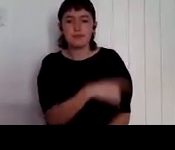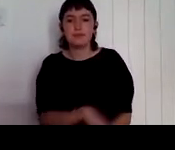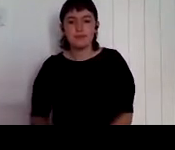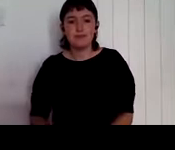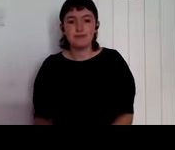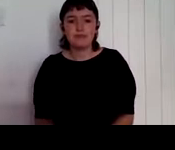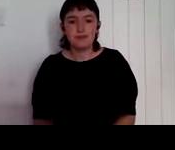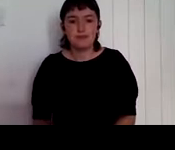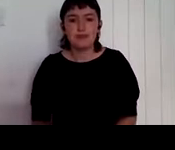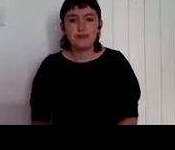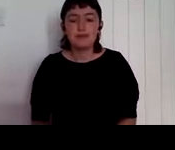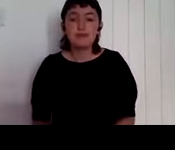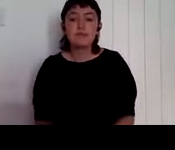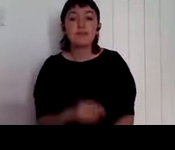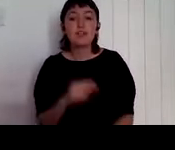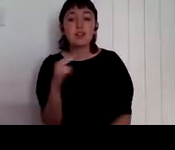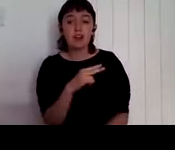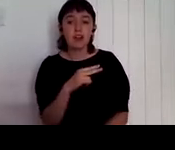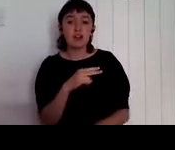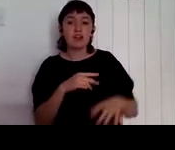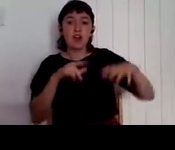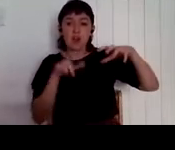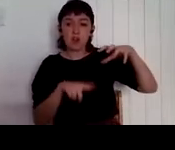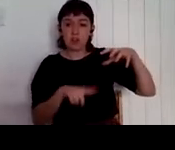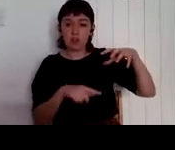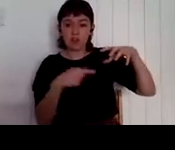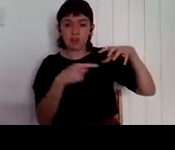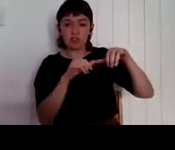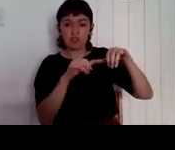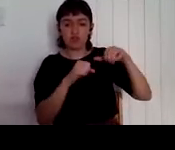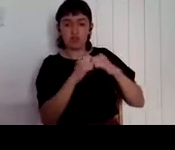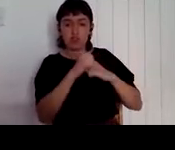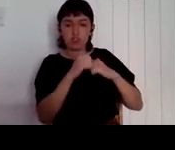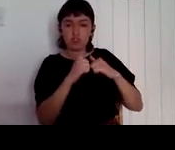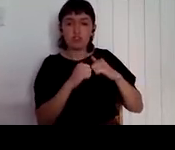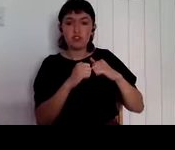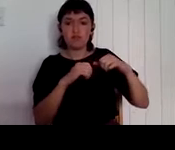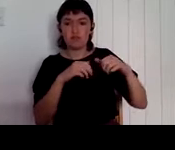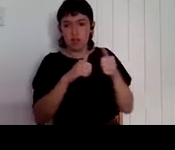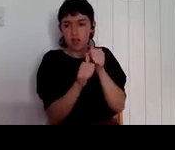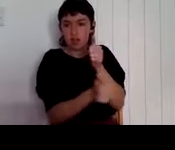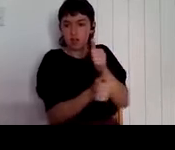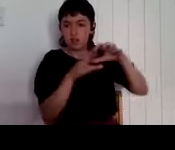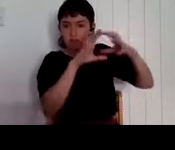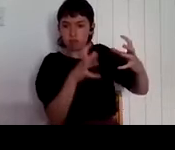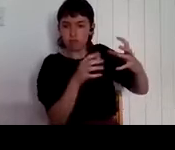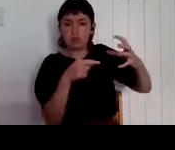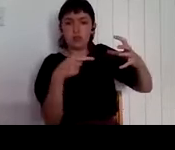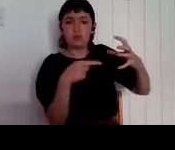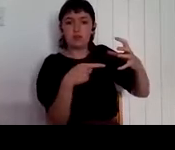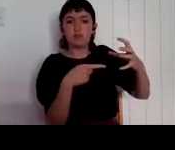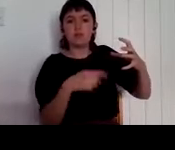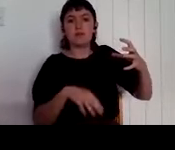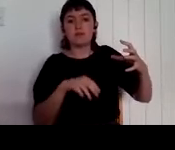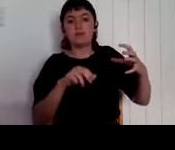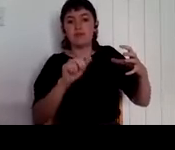look at the lower epithelial structure, the sub umbrella, these long ones here, this is just the endogenous GFP of